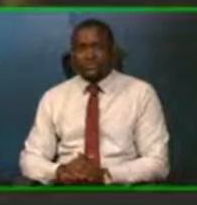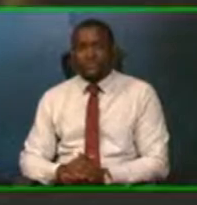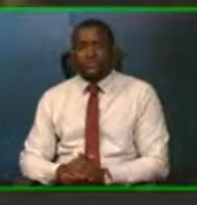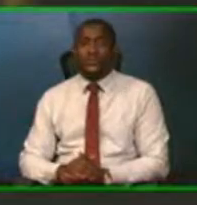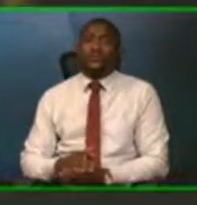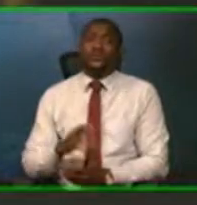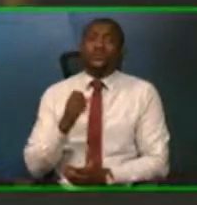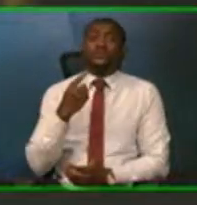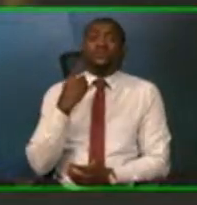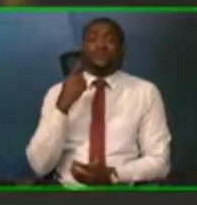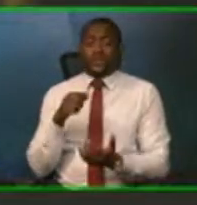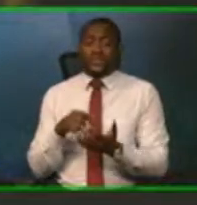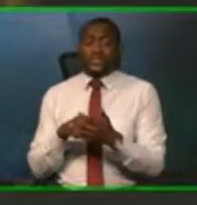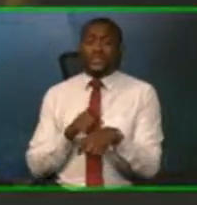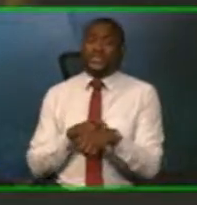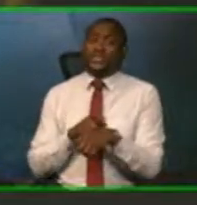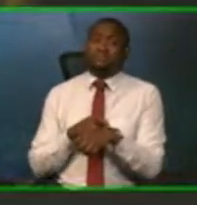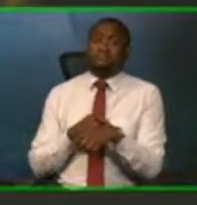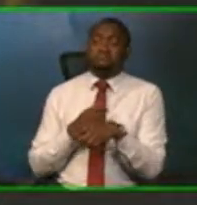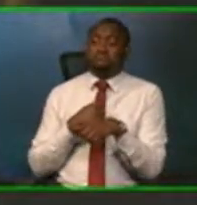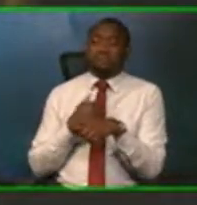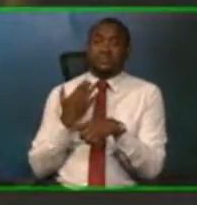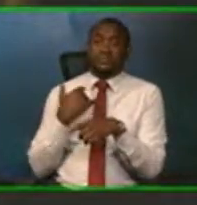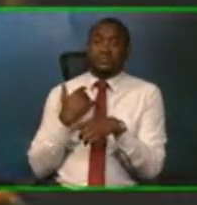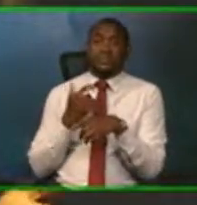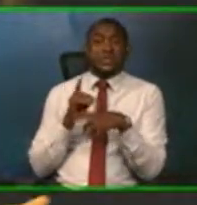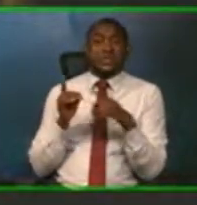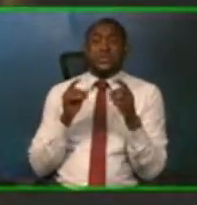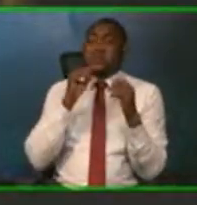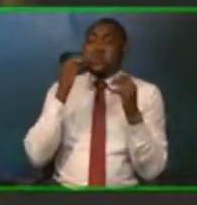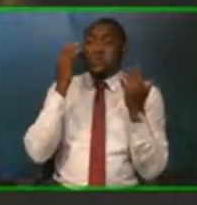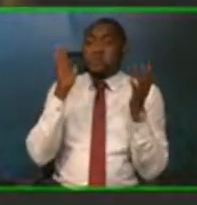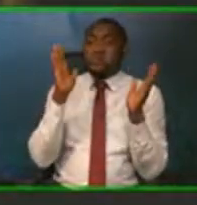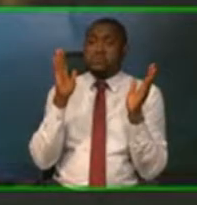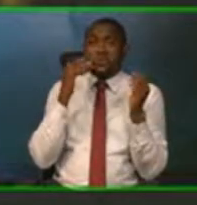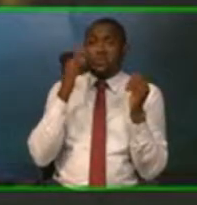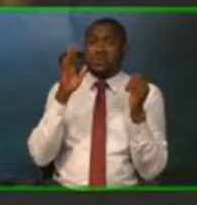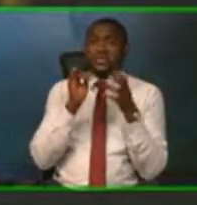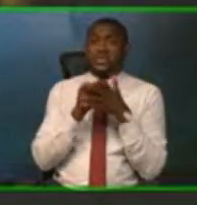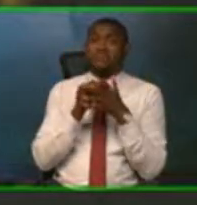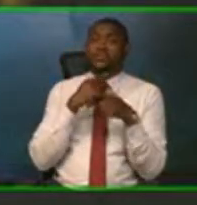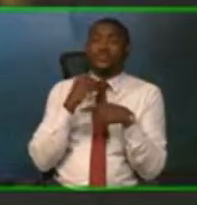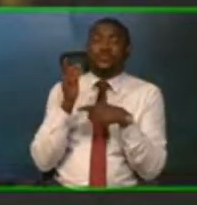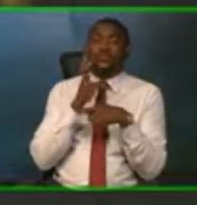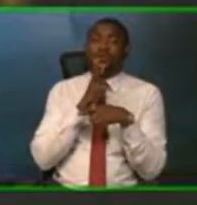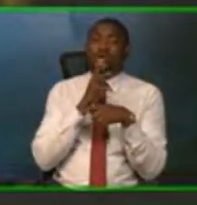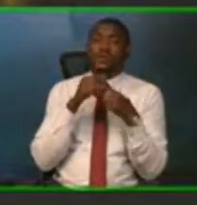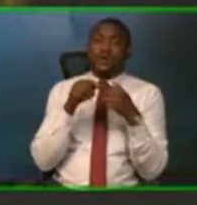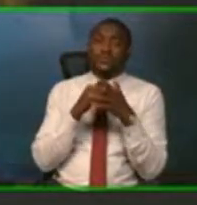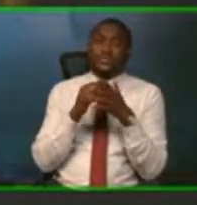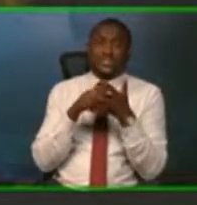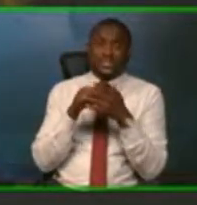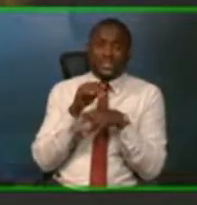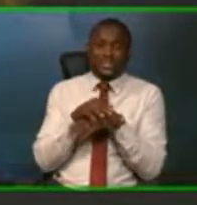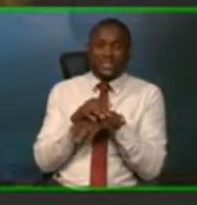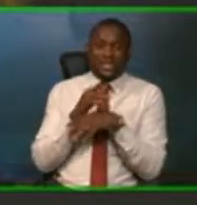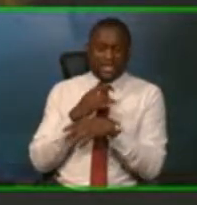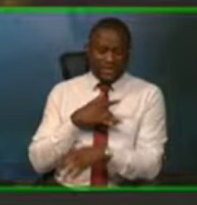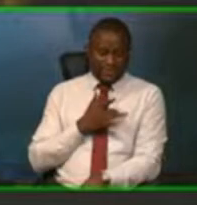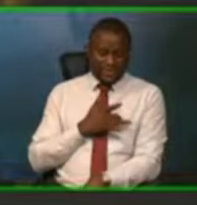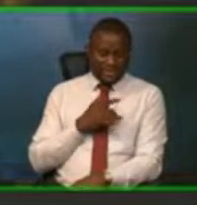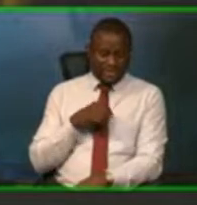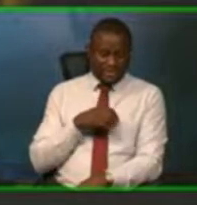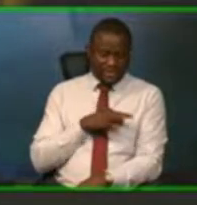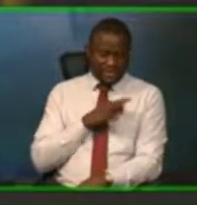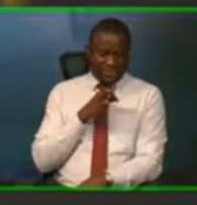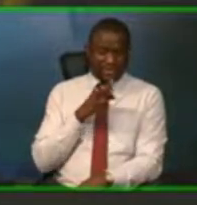So for this session, I didn't know that pastor was going to speak about tonight. I sensed in my spirit while I was praying this morning